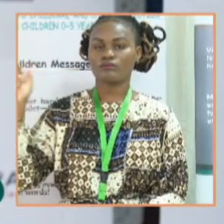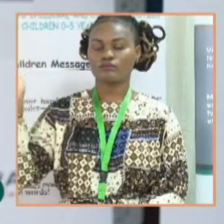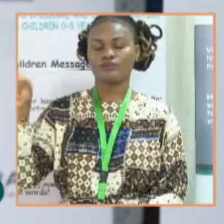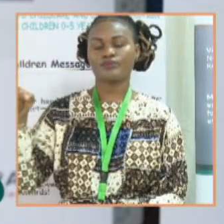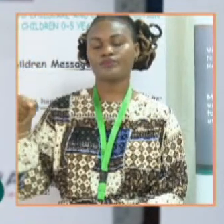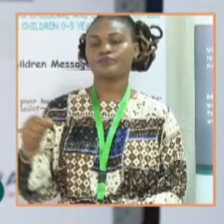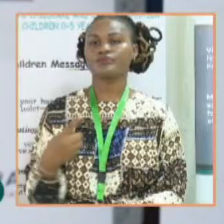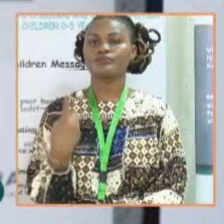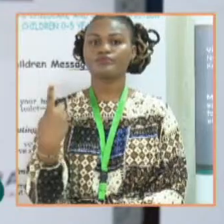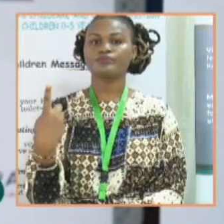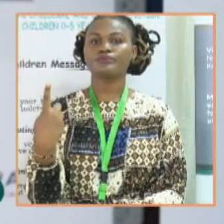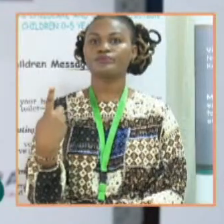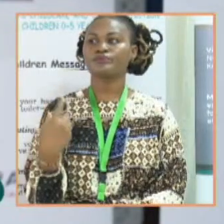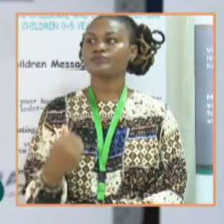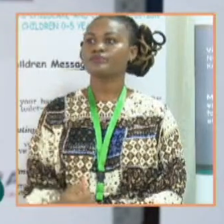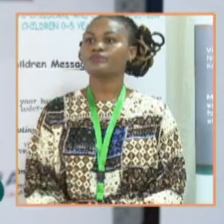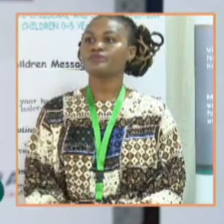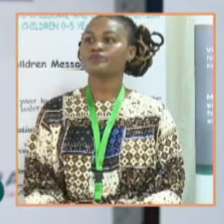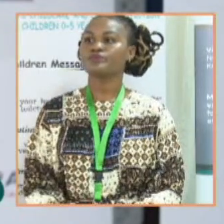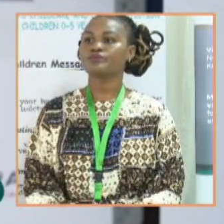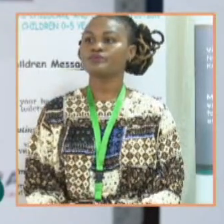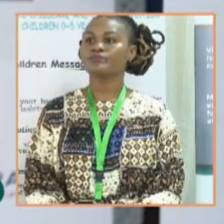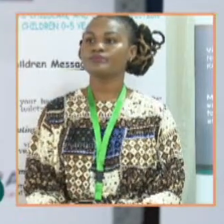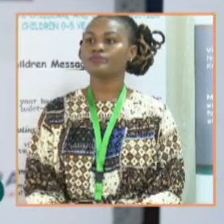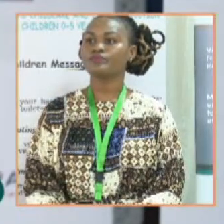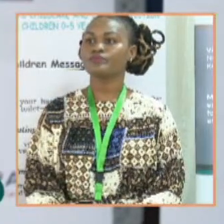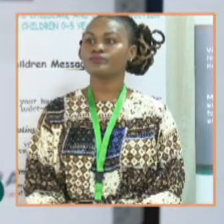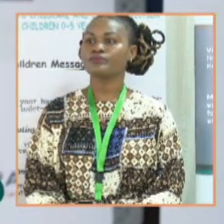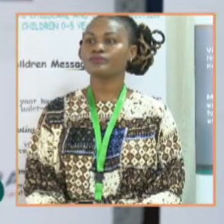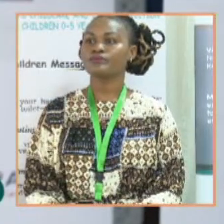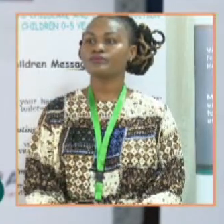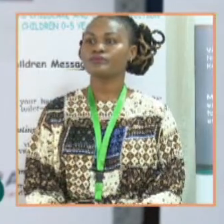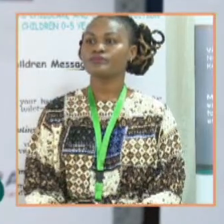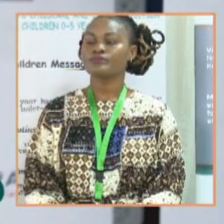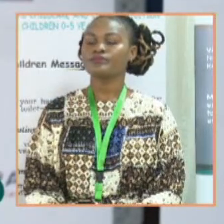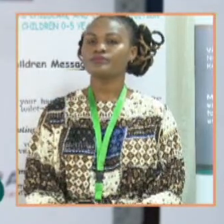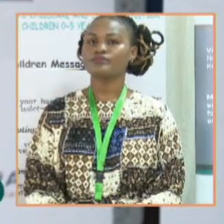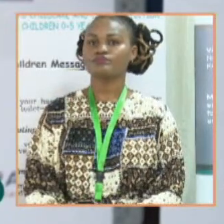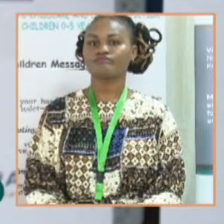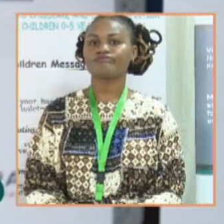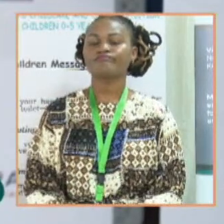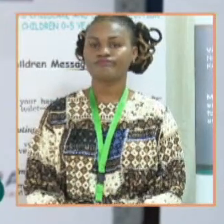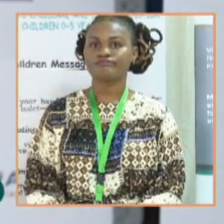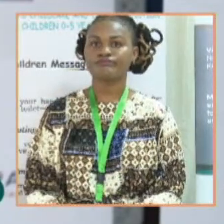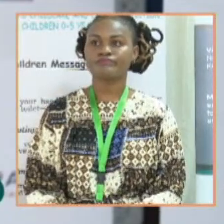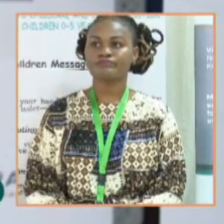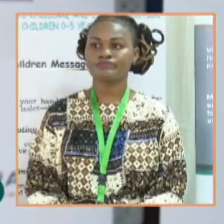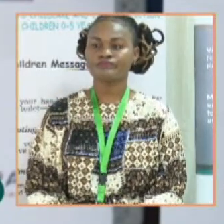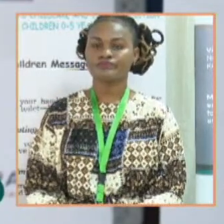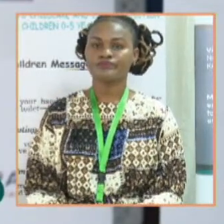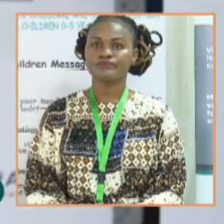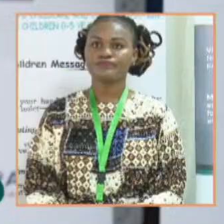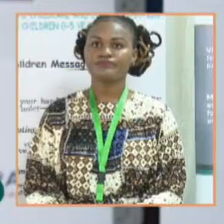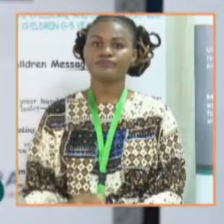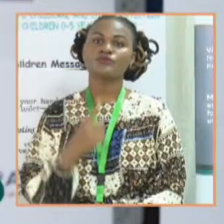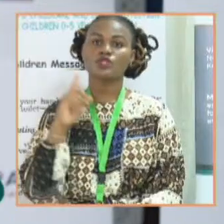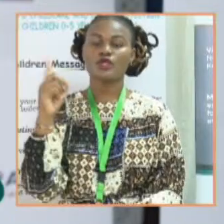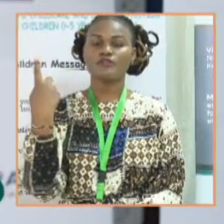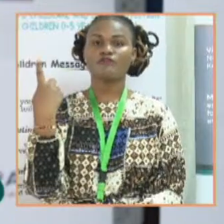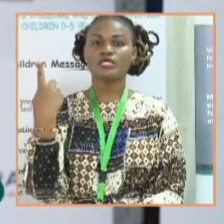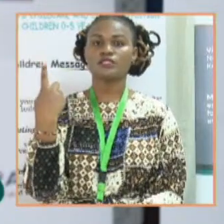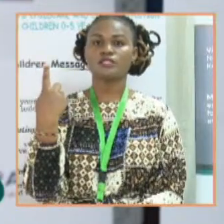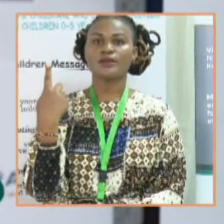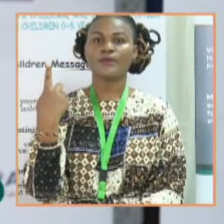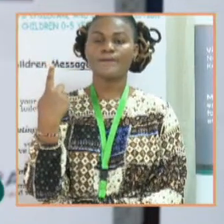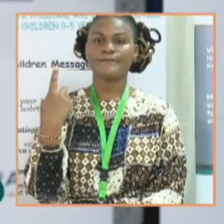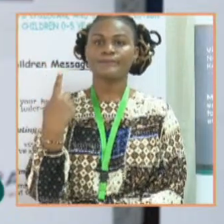expenditure. Daktari, a bit louder so we can hear those great recommendations. Okay, sorry. Yeah, so the first recommendation was for